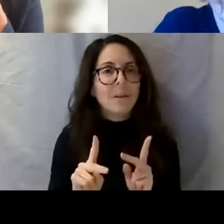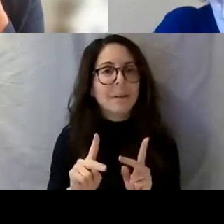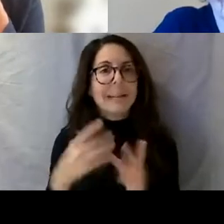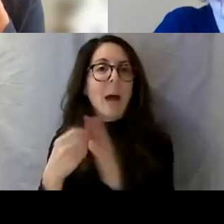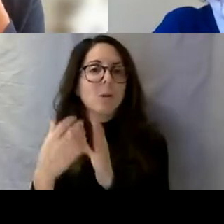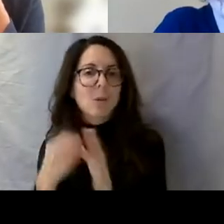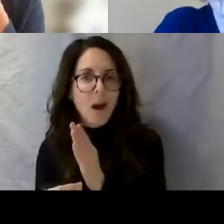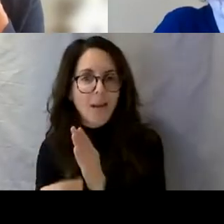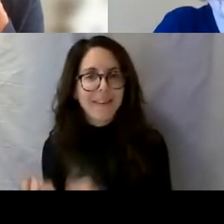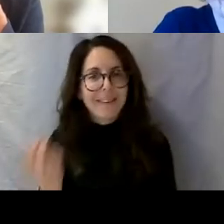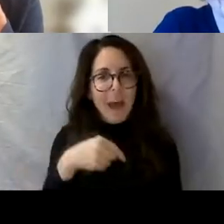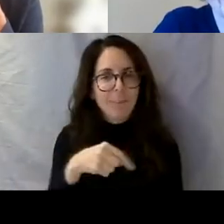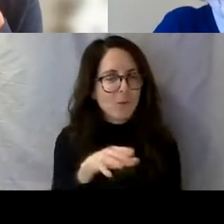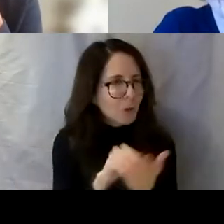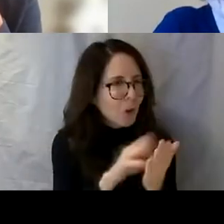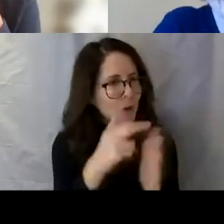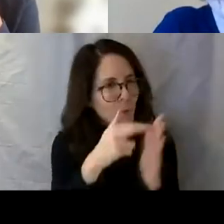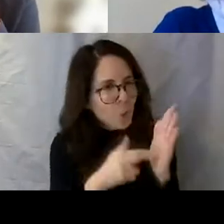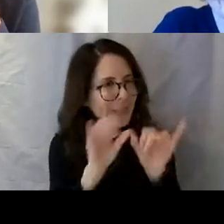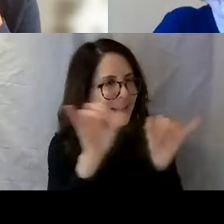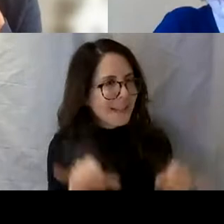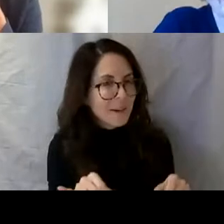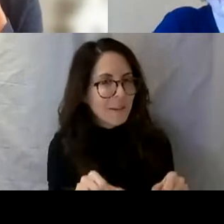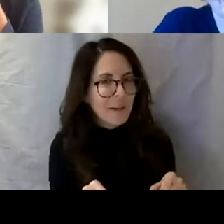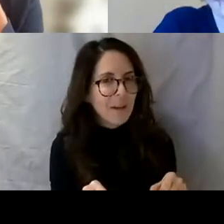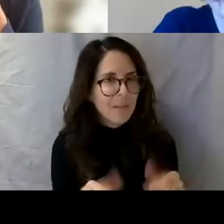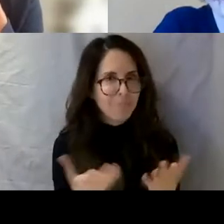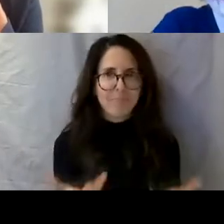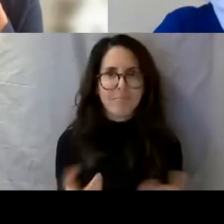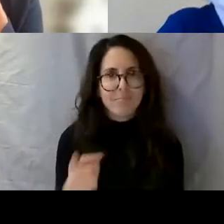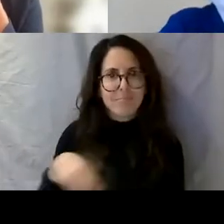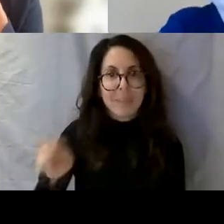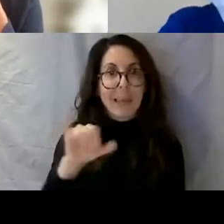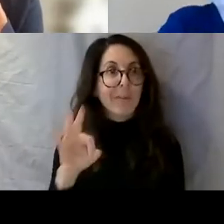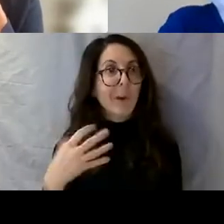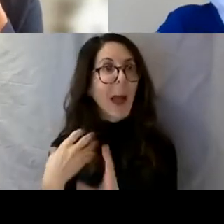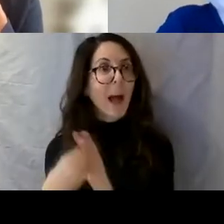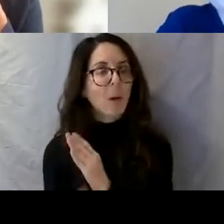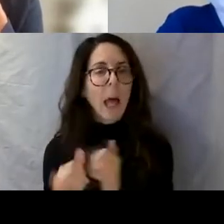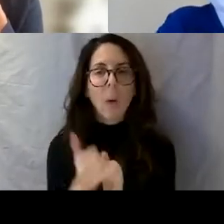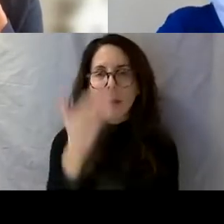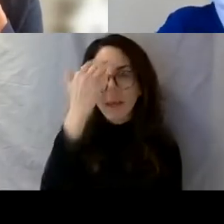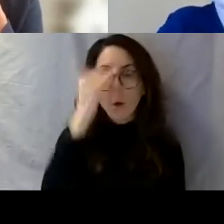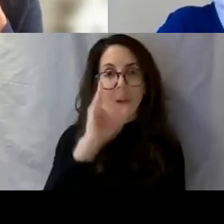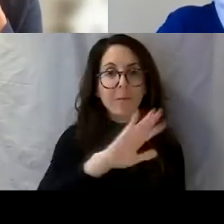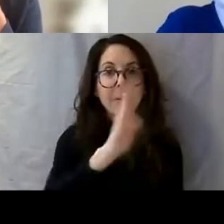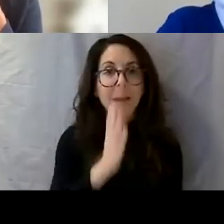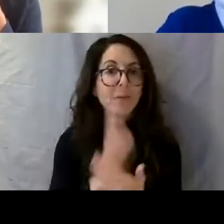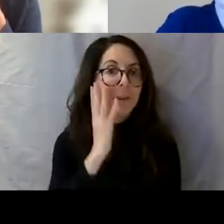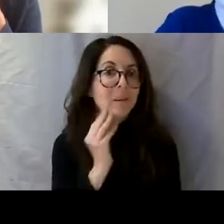to understand the system, because how could they know if they have not been in the situation?